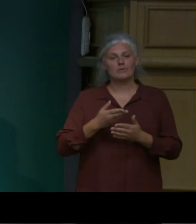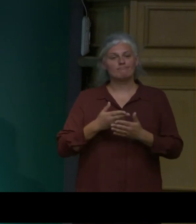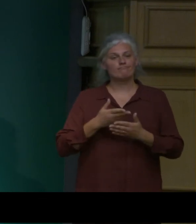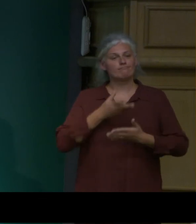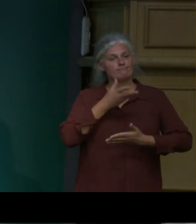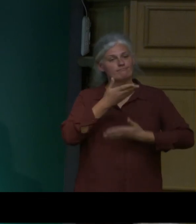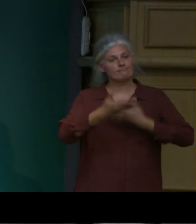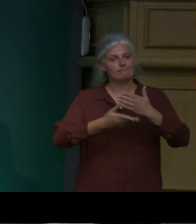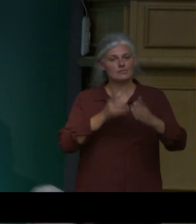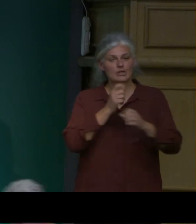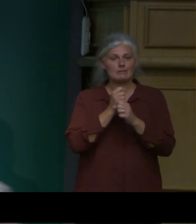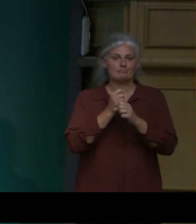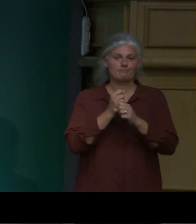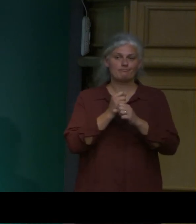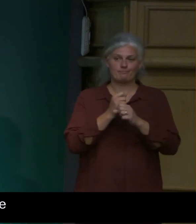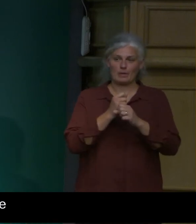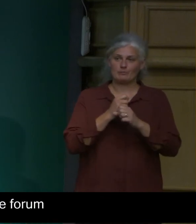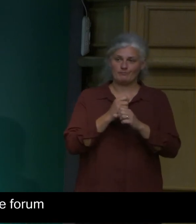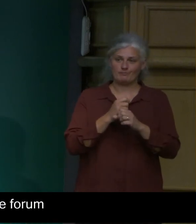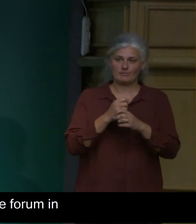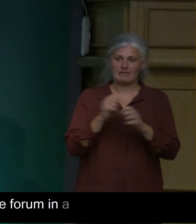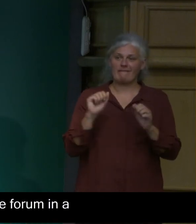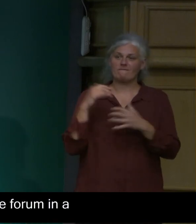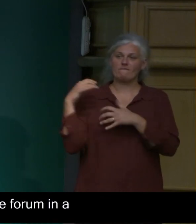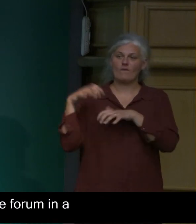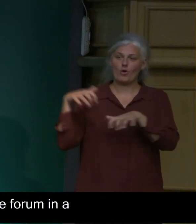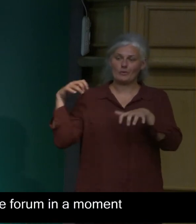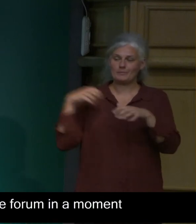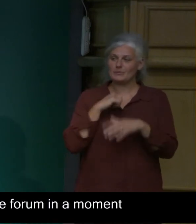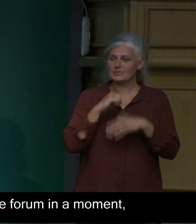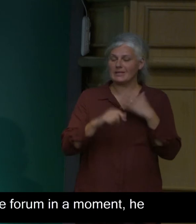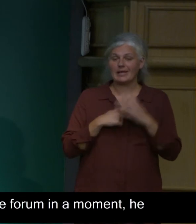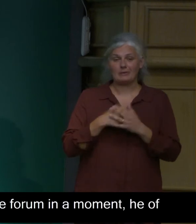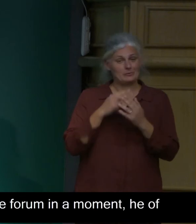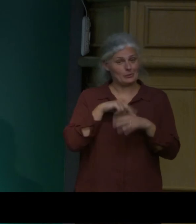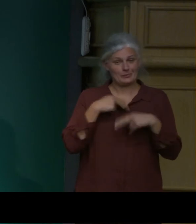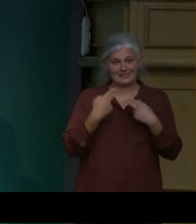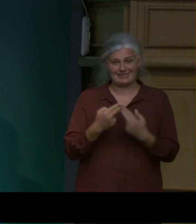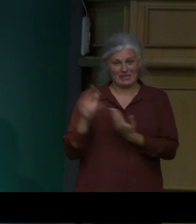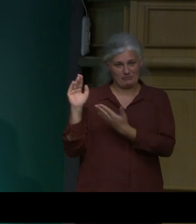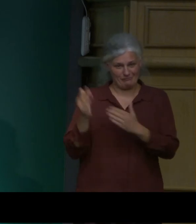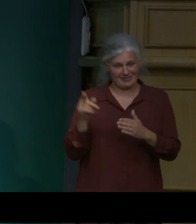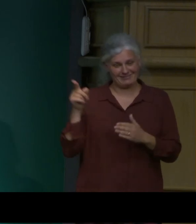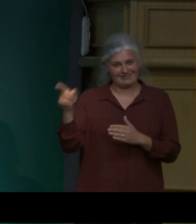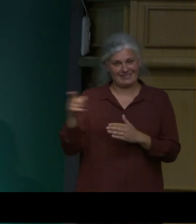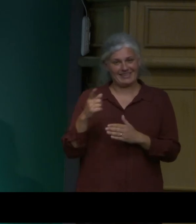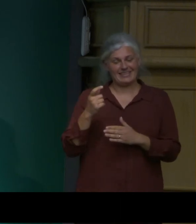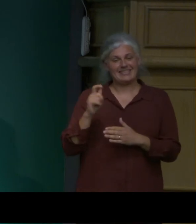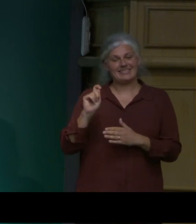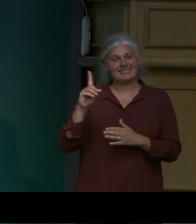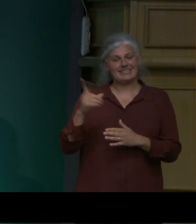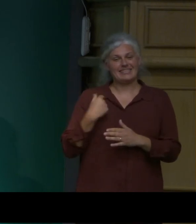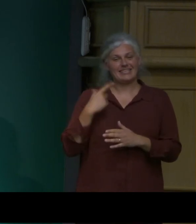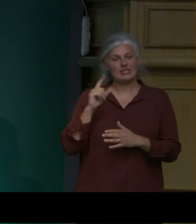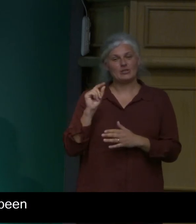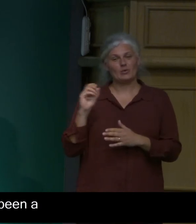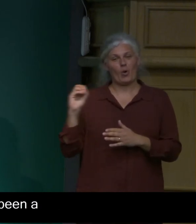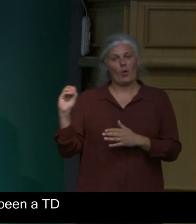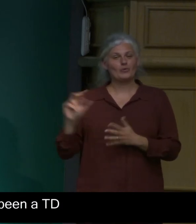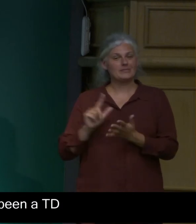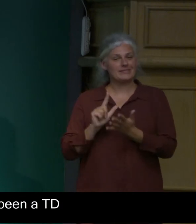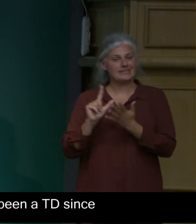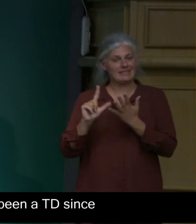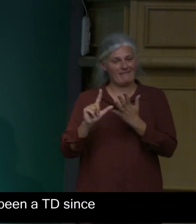the The Forum in a moment uh he of course needs no introduction he's been at TD since 2007